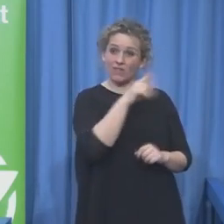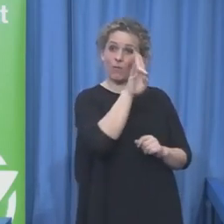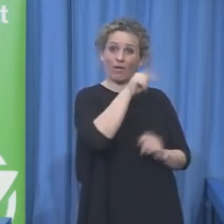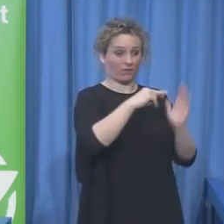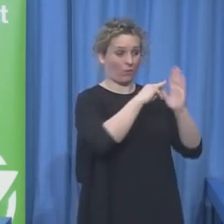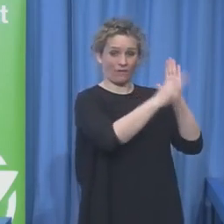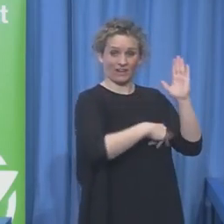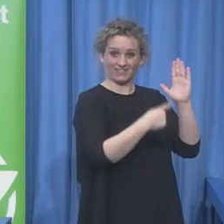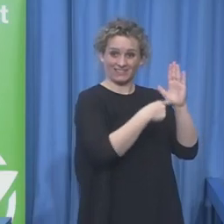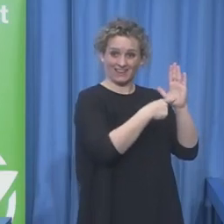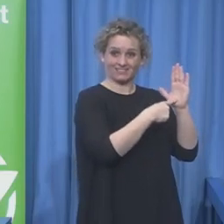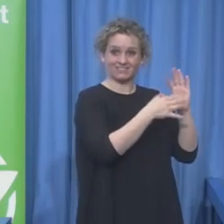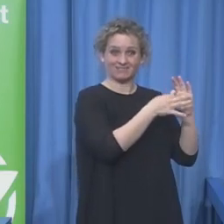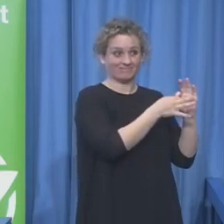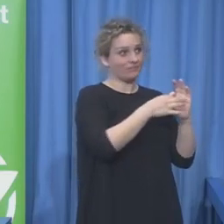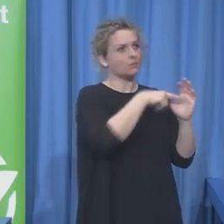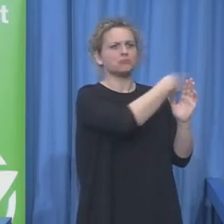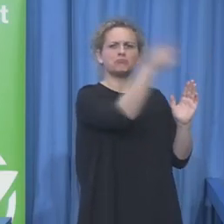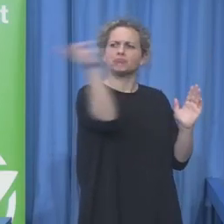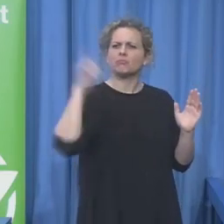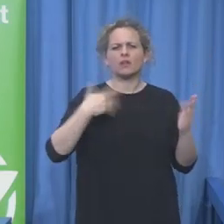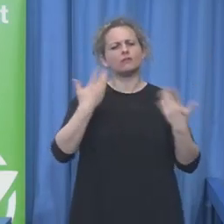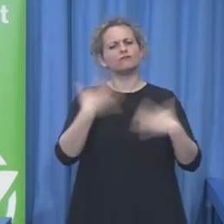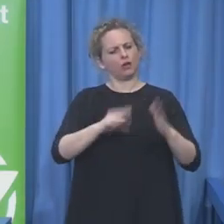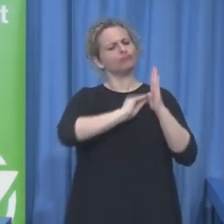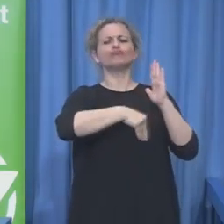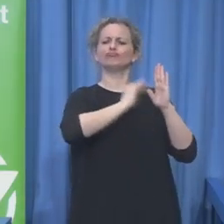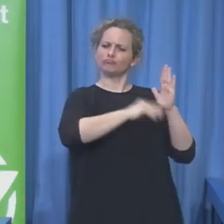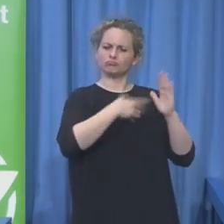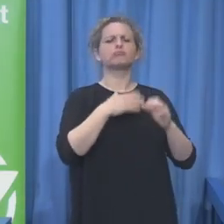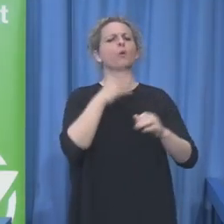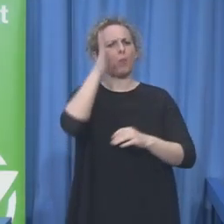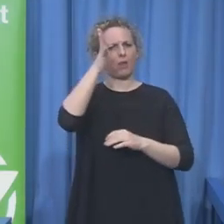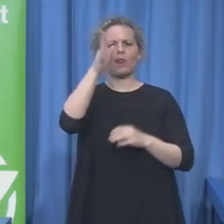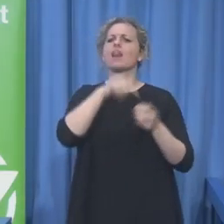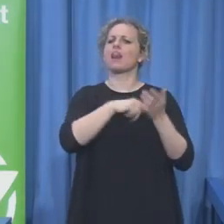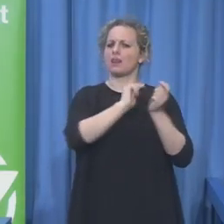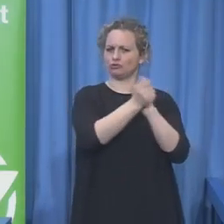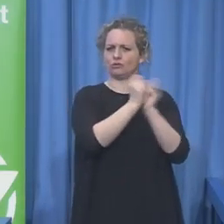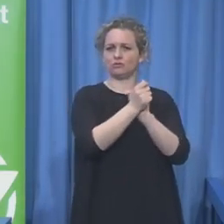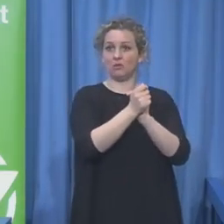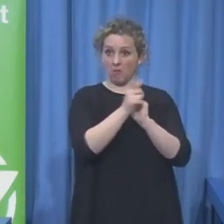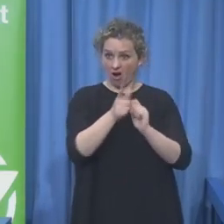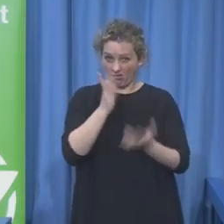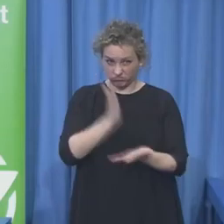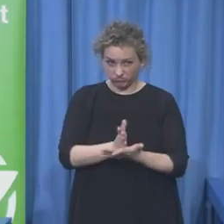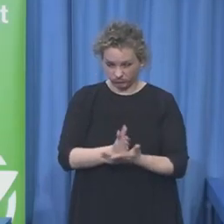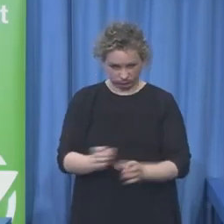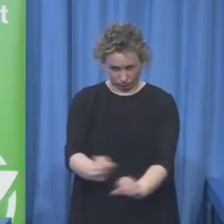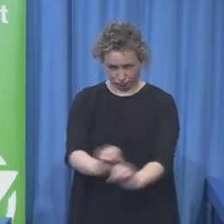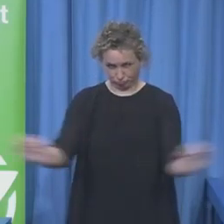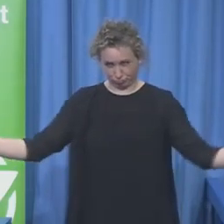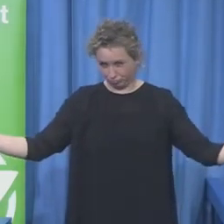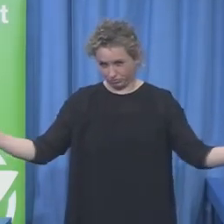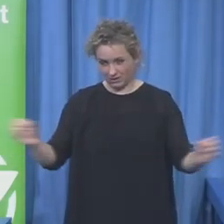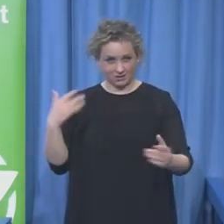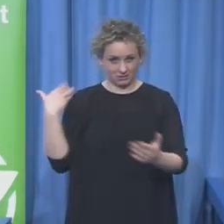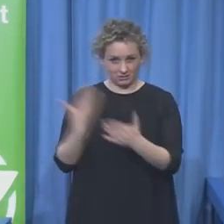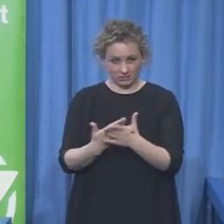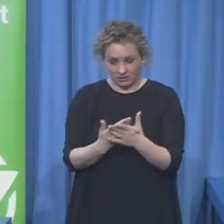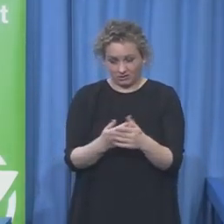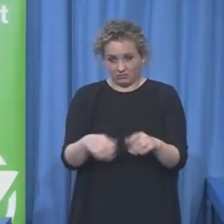the implementation, it's much difficult. So I would like also to point out that beside